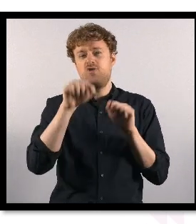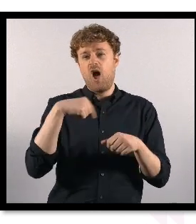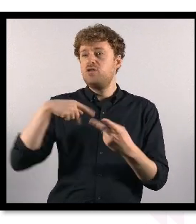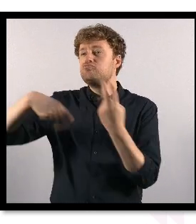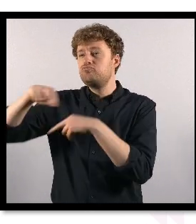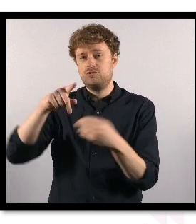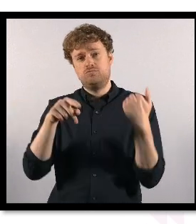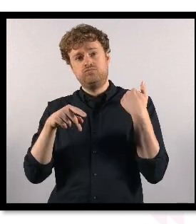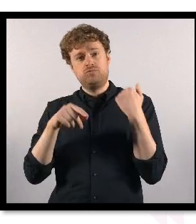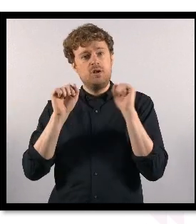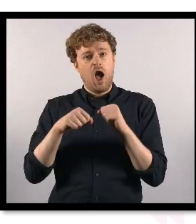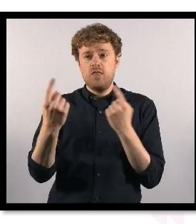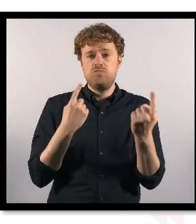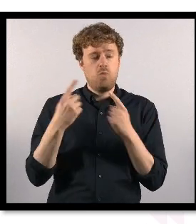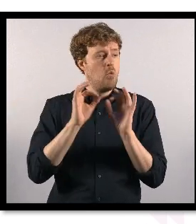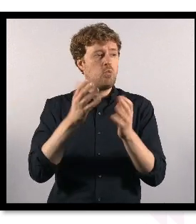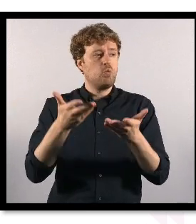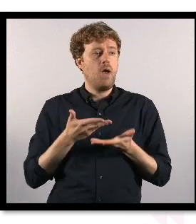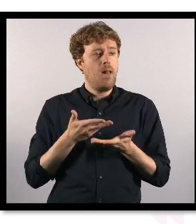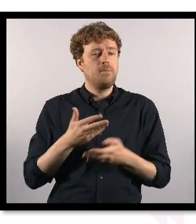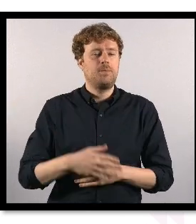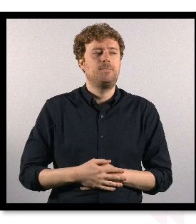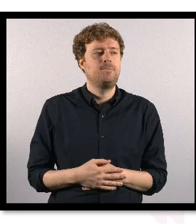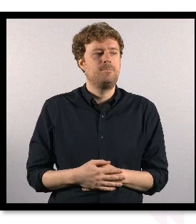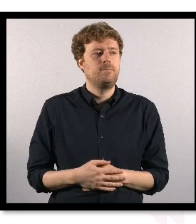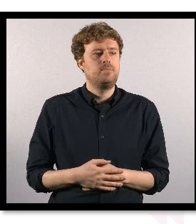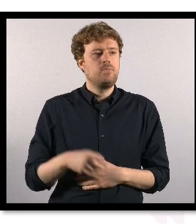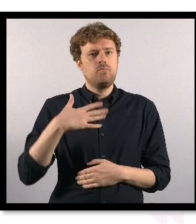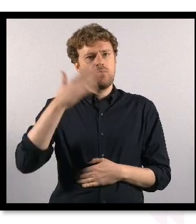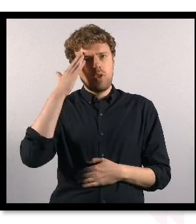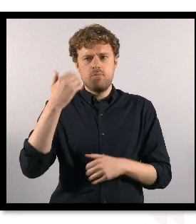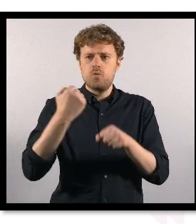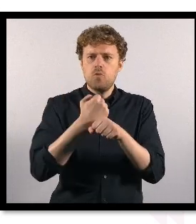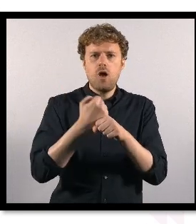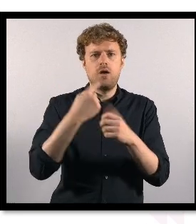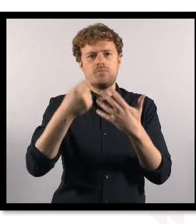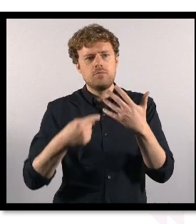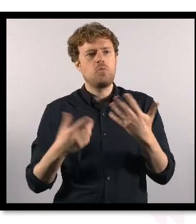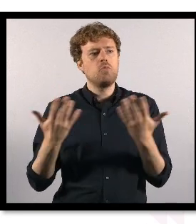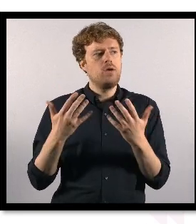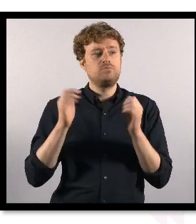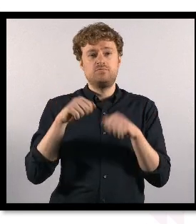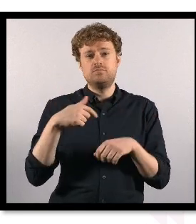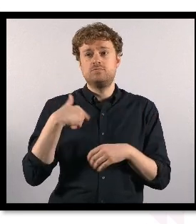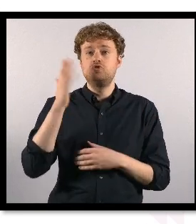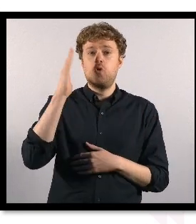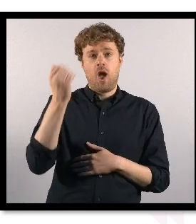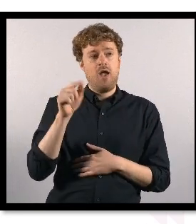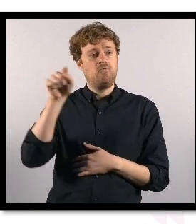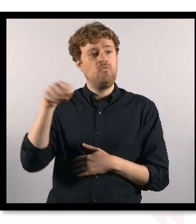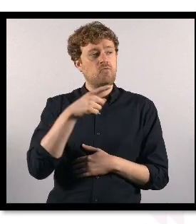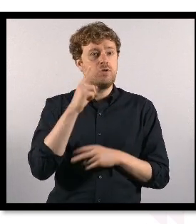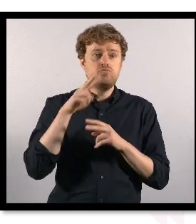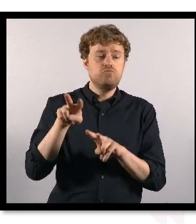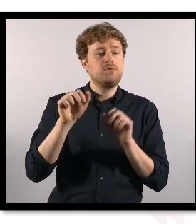you'll be able to check what we're doing. Also, we're going to have a TOC AMA today at 2:30, so if you have any questions regarding to any of the things we